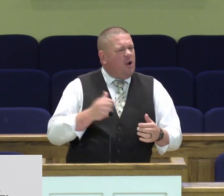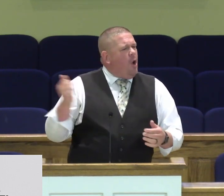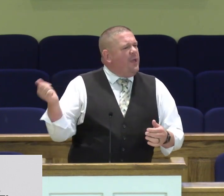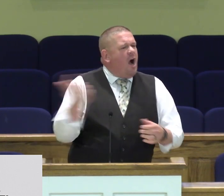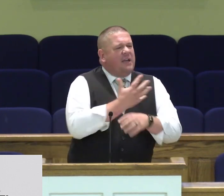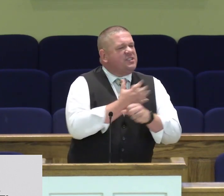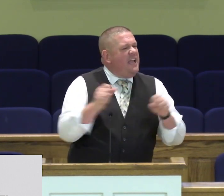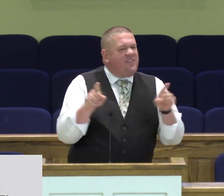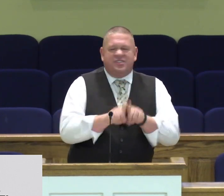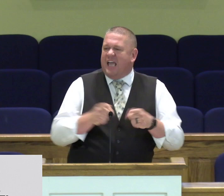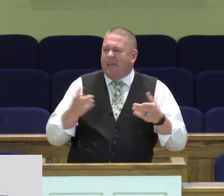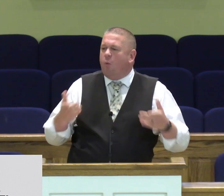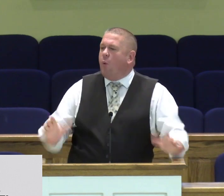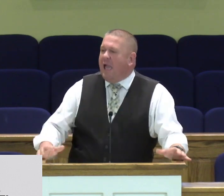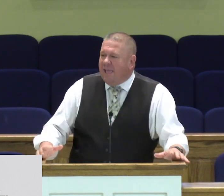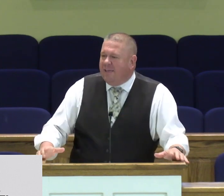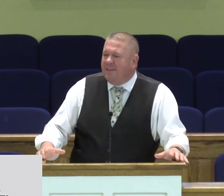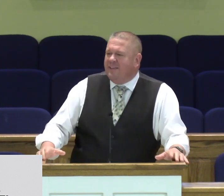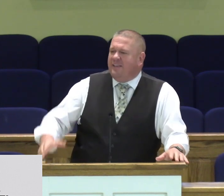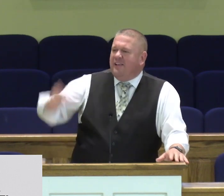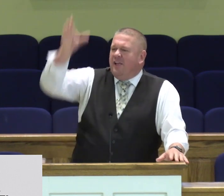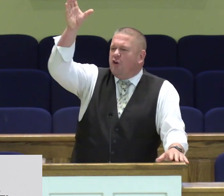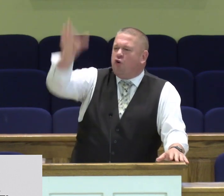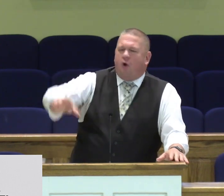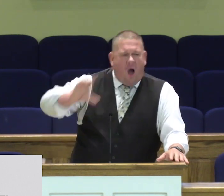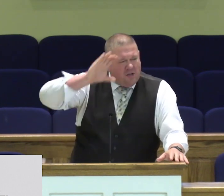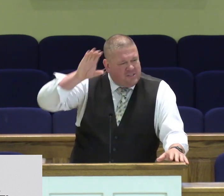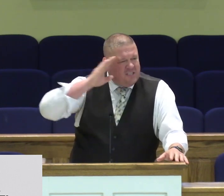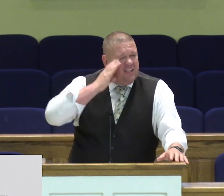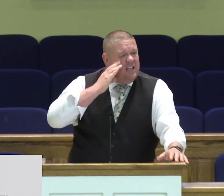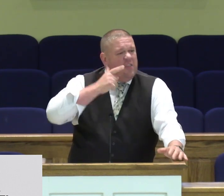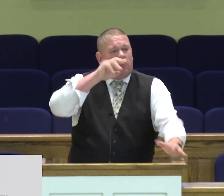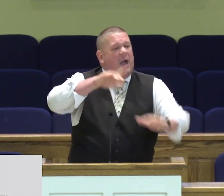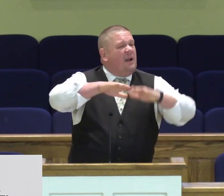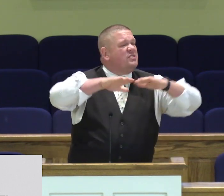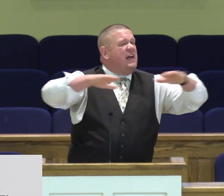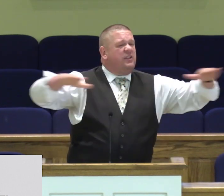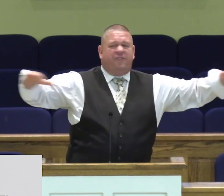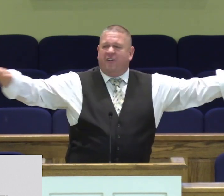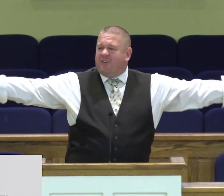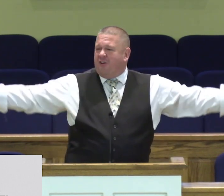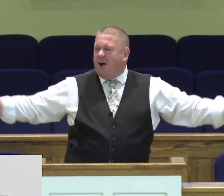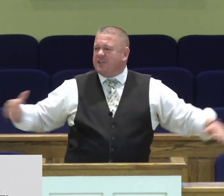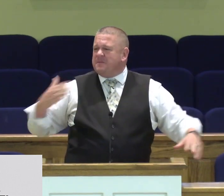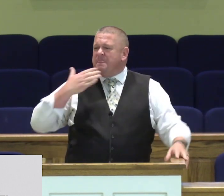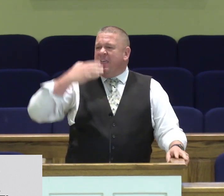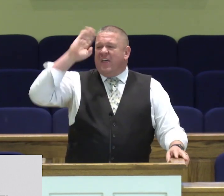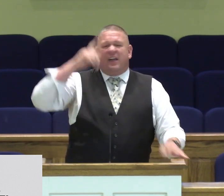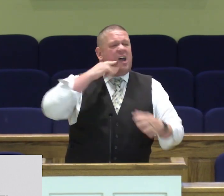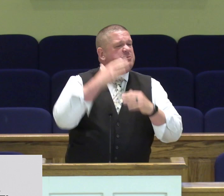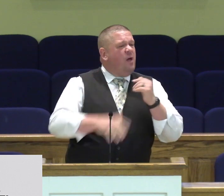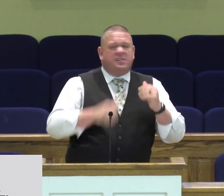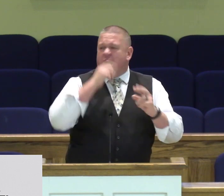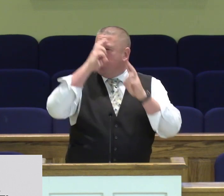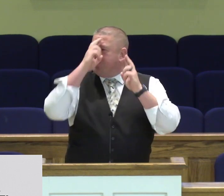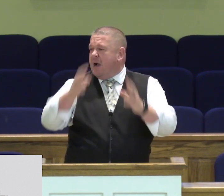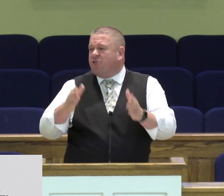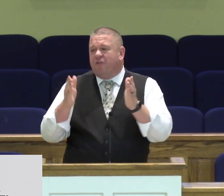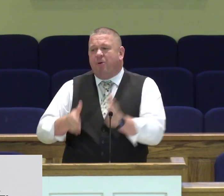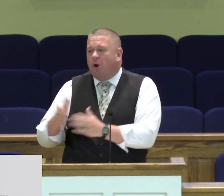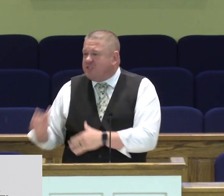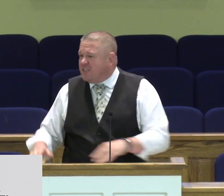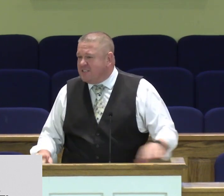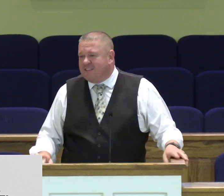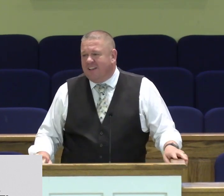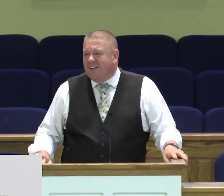matter. We all got saved the same way. The cross. The ground is level at the foot of the cross. Thank God His blood is not a respecter